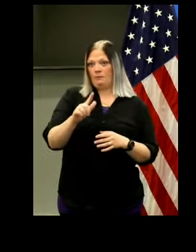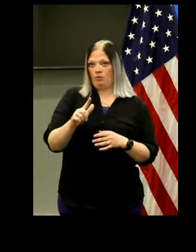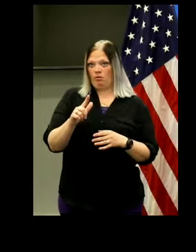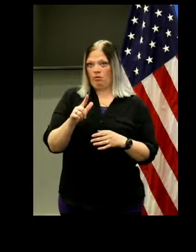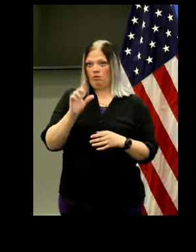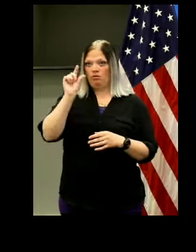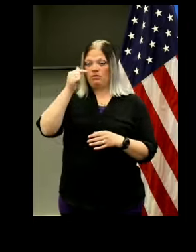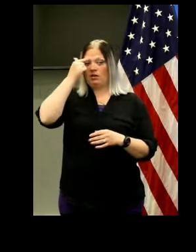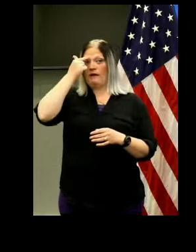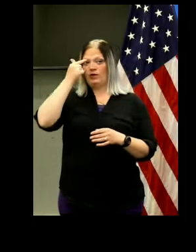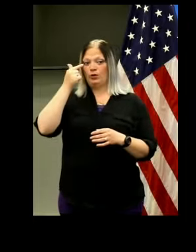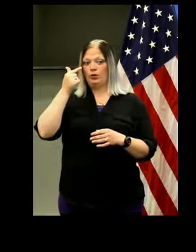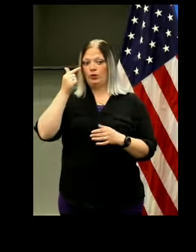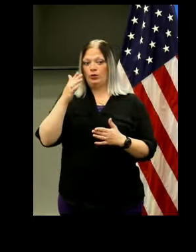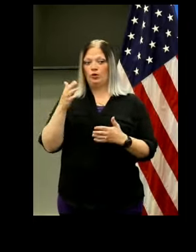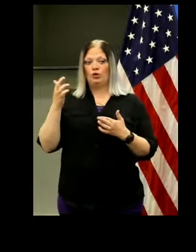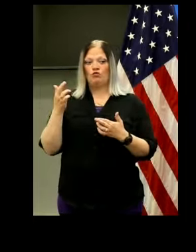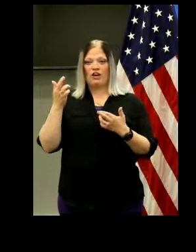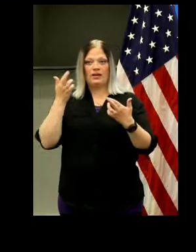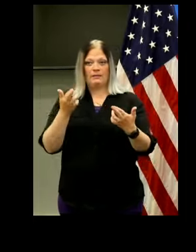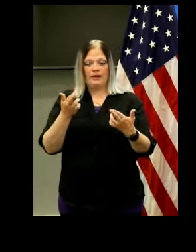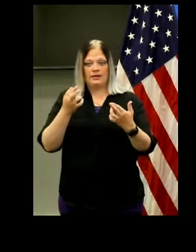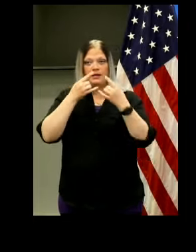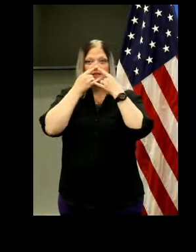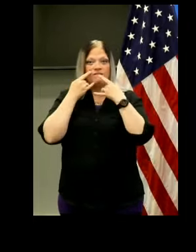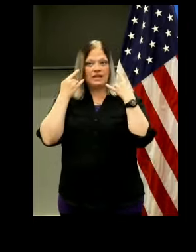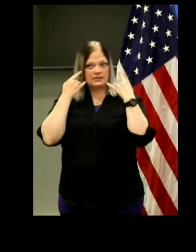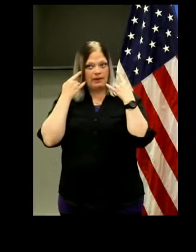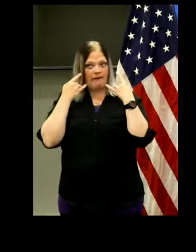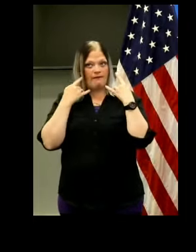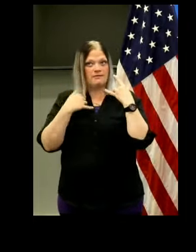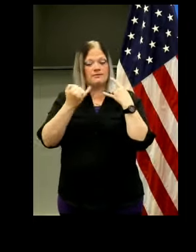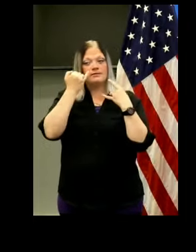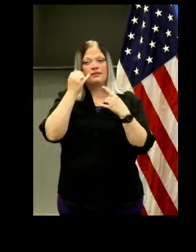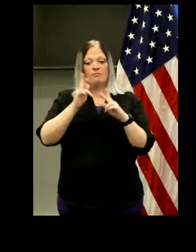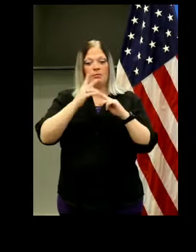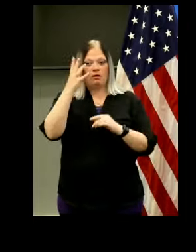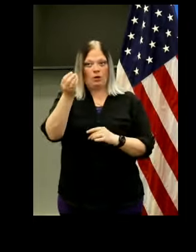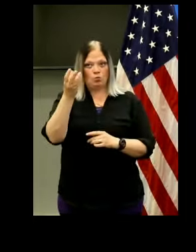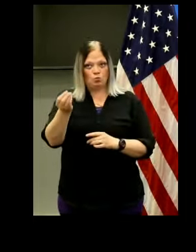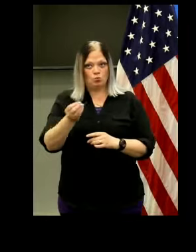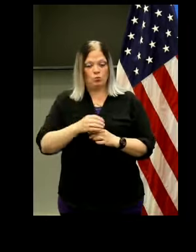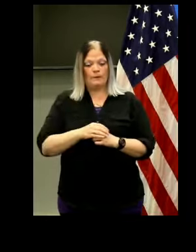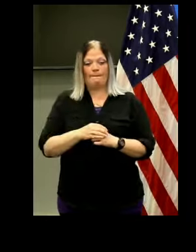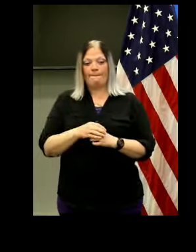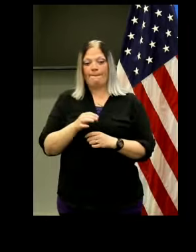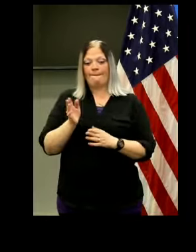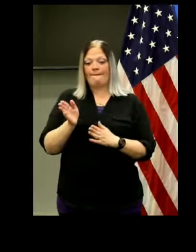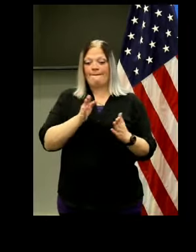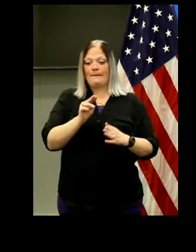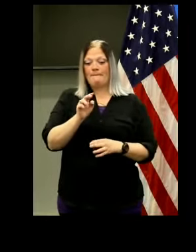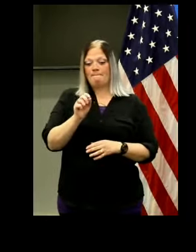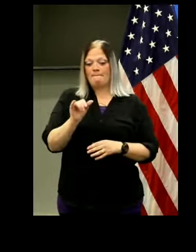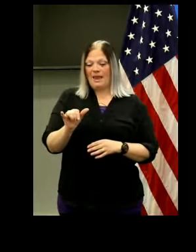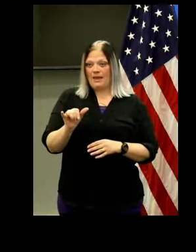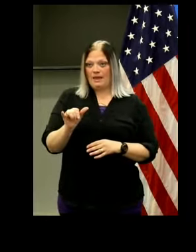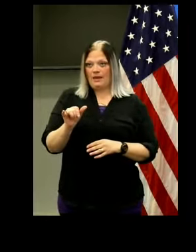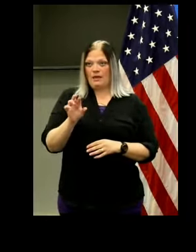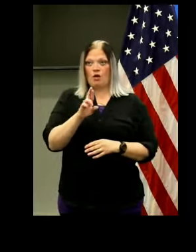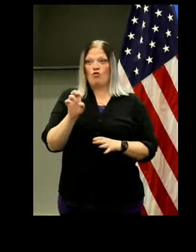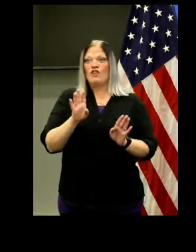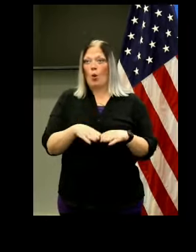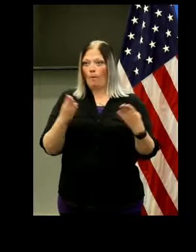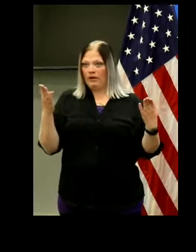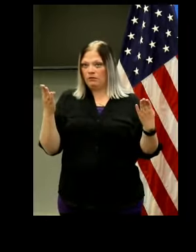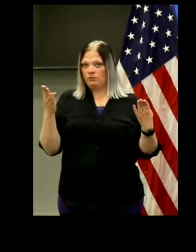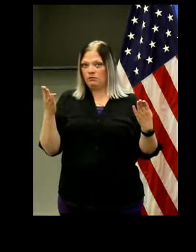the governor has recommended face masks when people are out. Then in May, we had a reopening